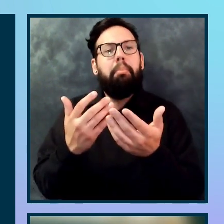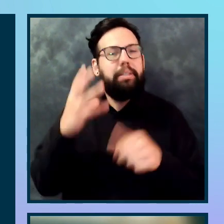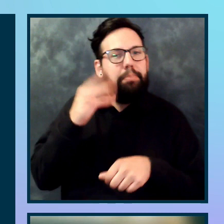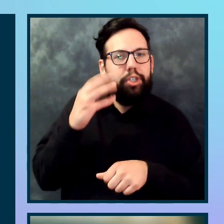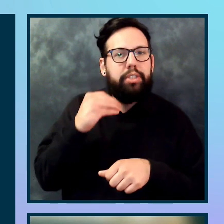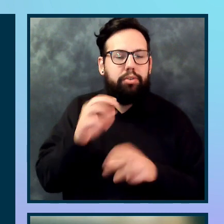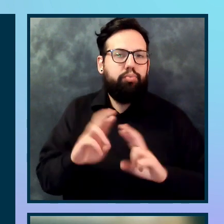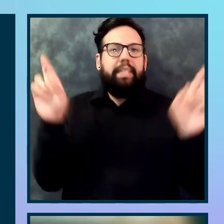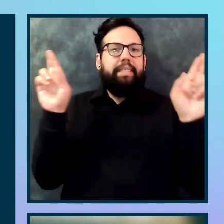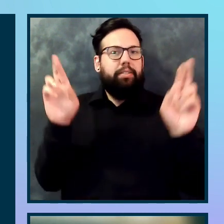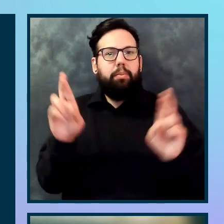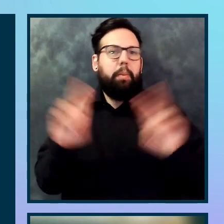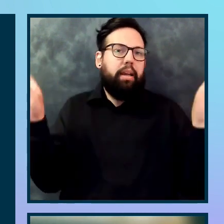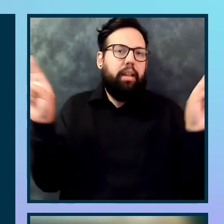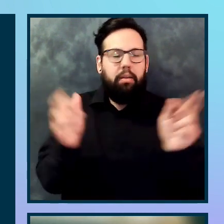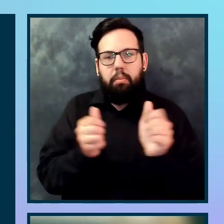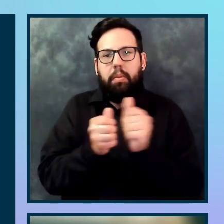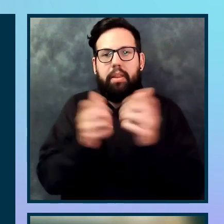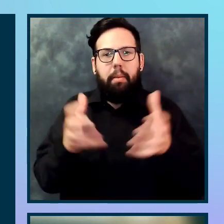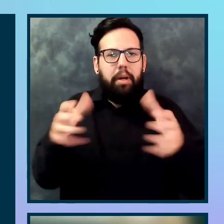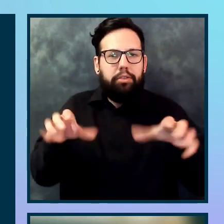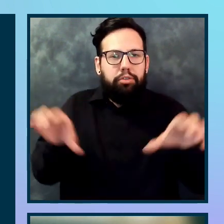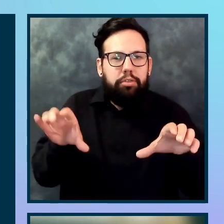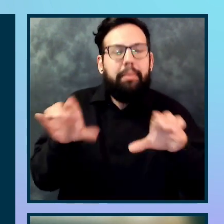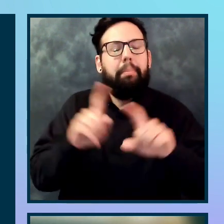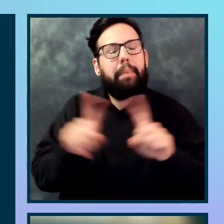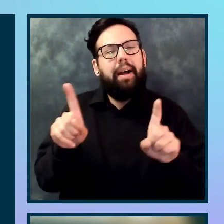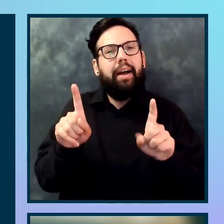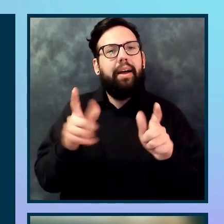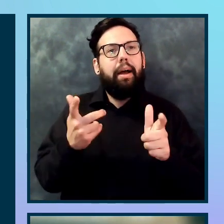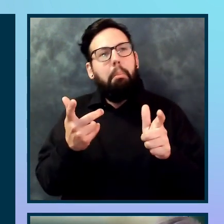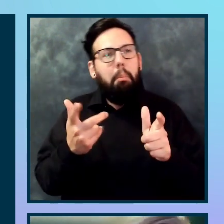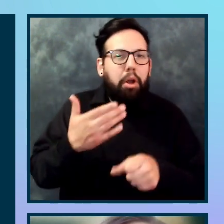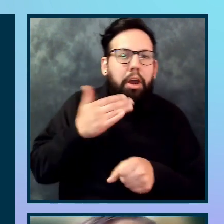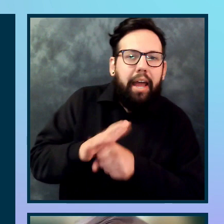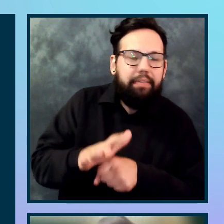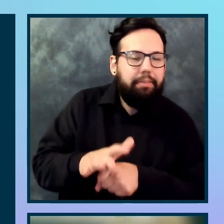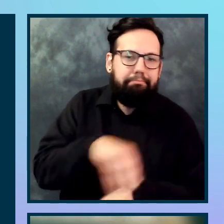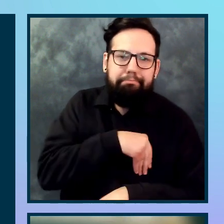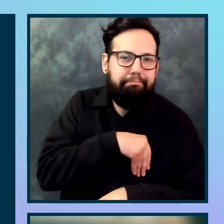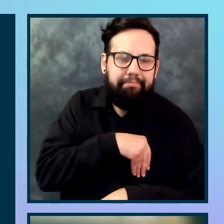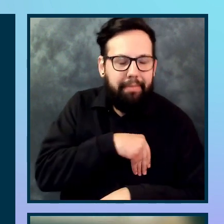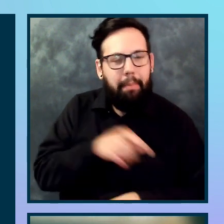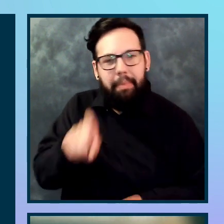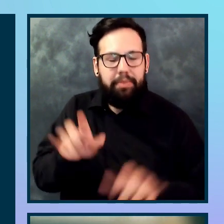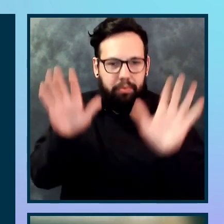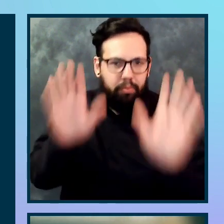again, somewhat decent is not good enough and will never be good enough when it comes to accessibility. It's got to be